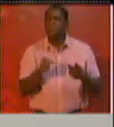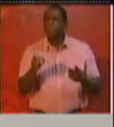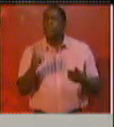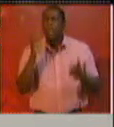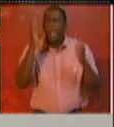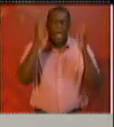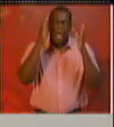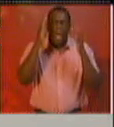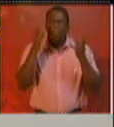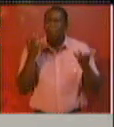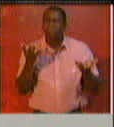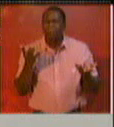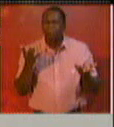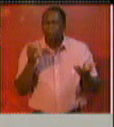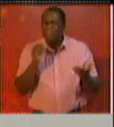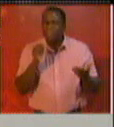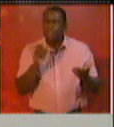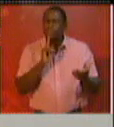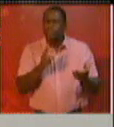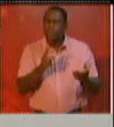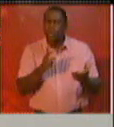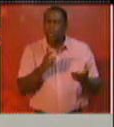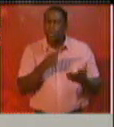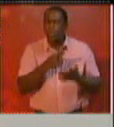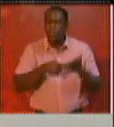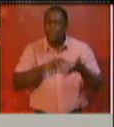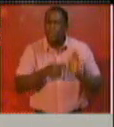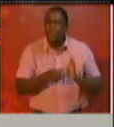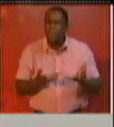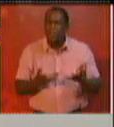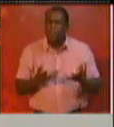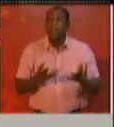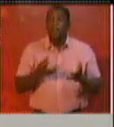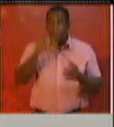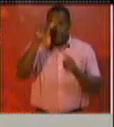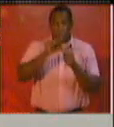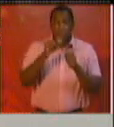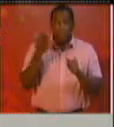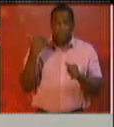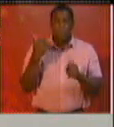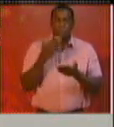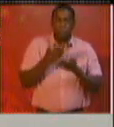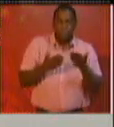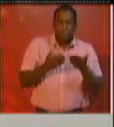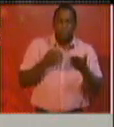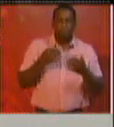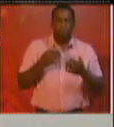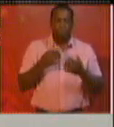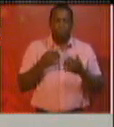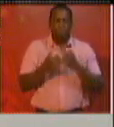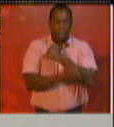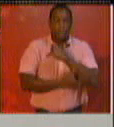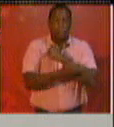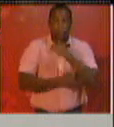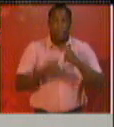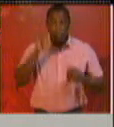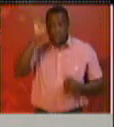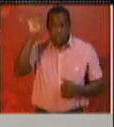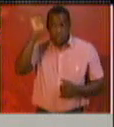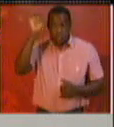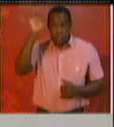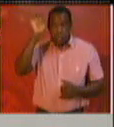you spoke about the fact that there were countries in Europe that had expressed hesitancy to move forward with